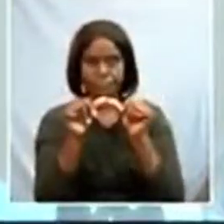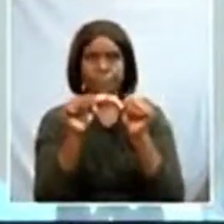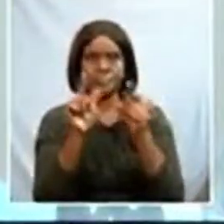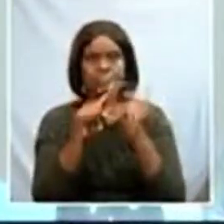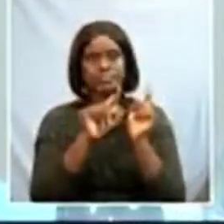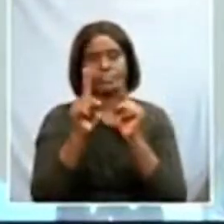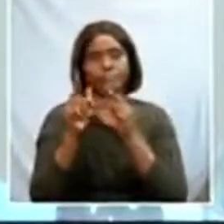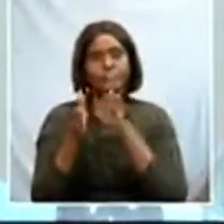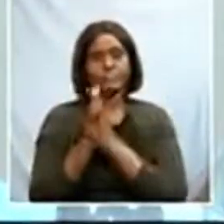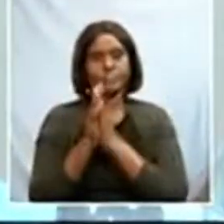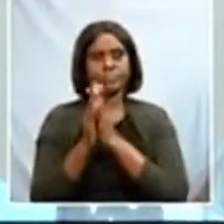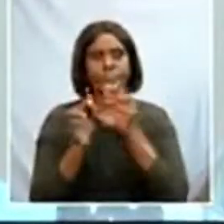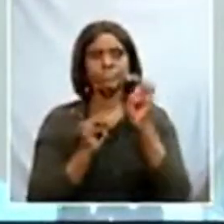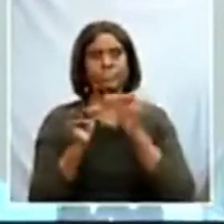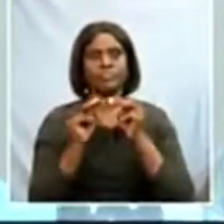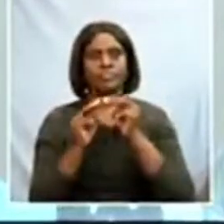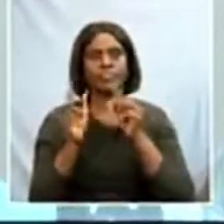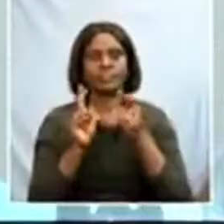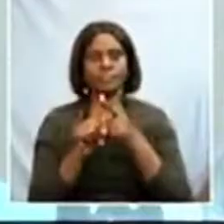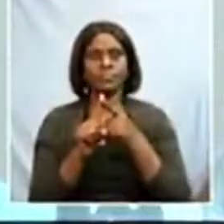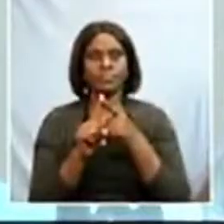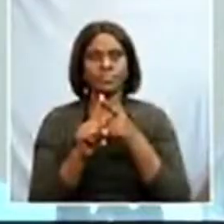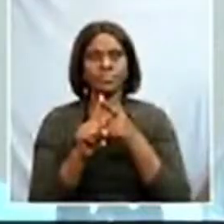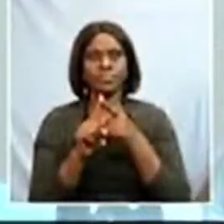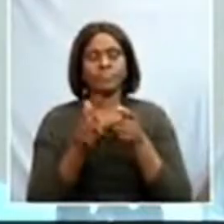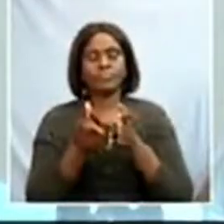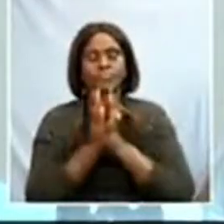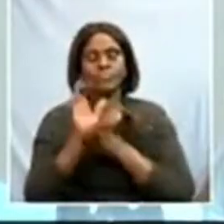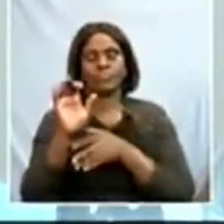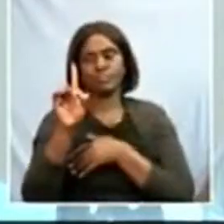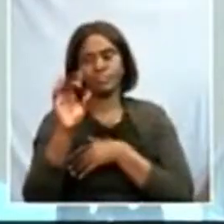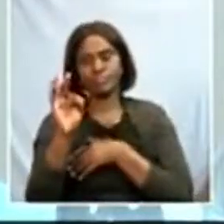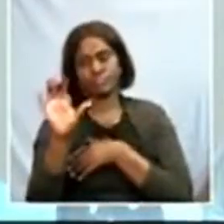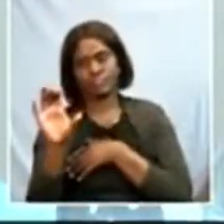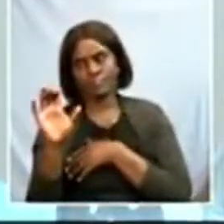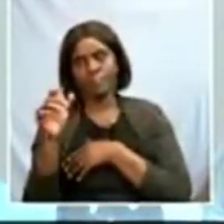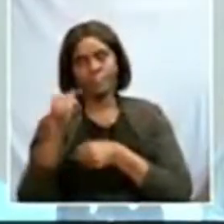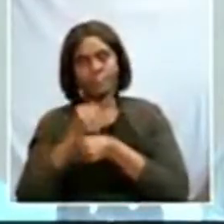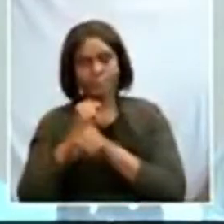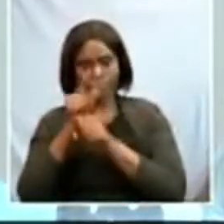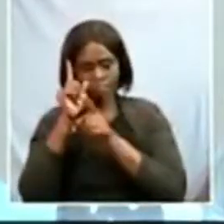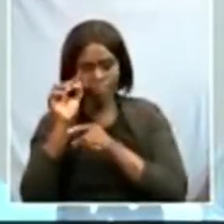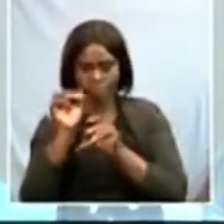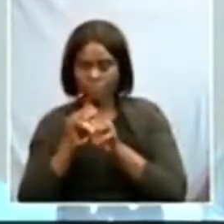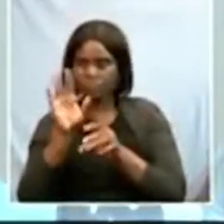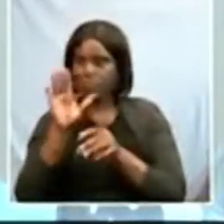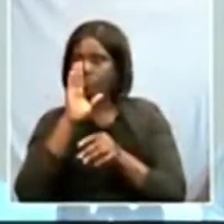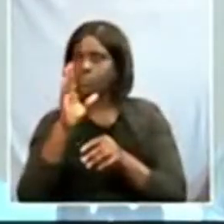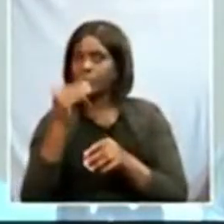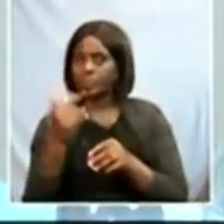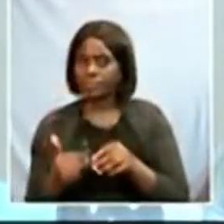and ask management to ask CDFC to make a decision on your behalf?